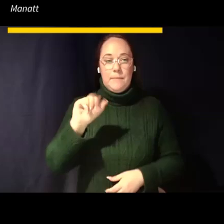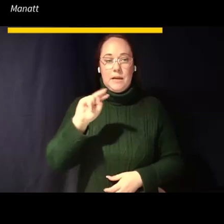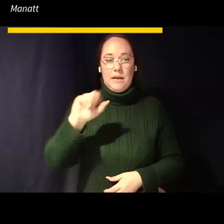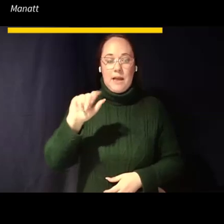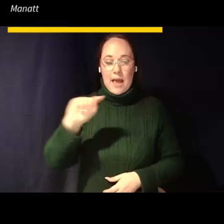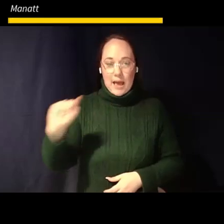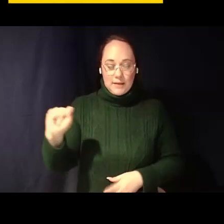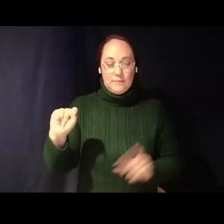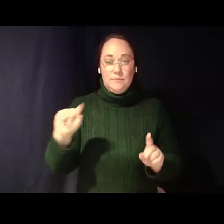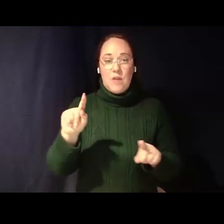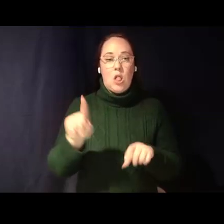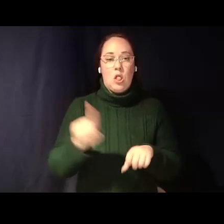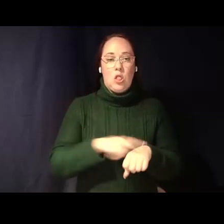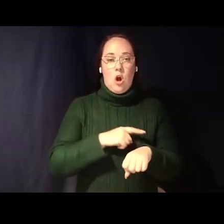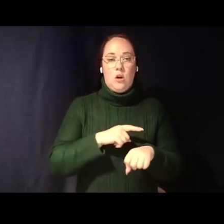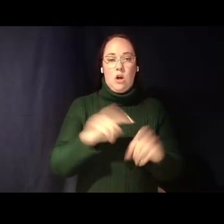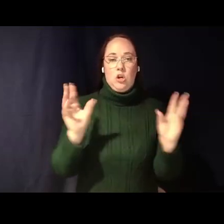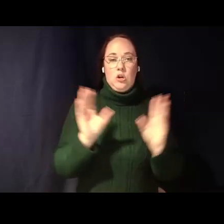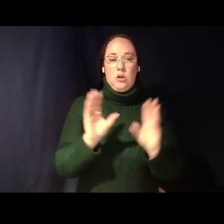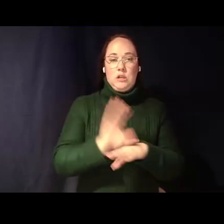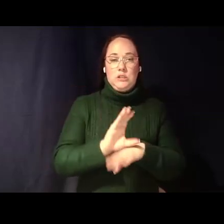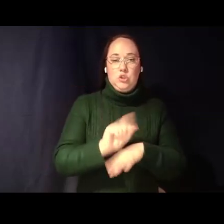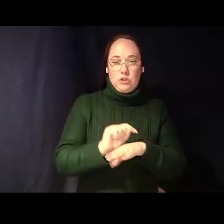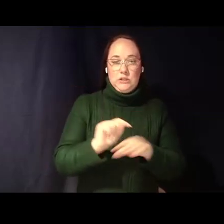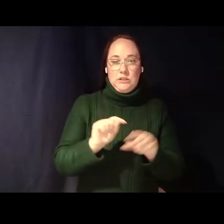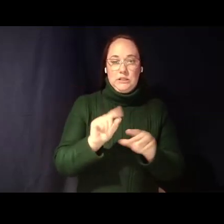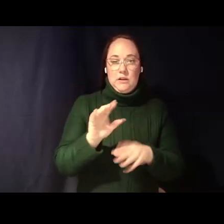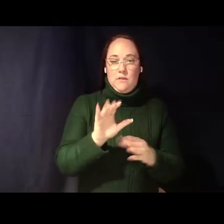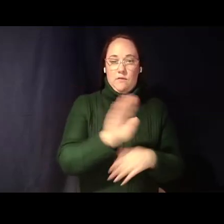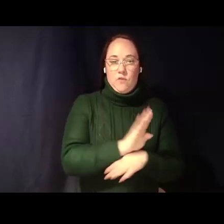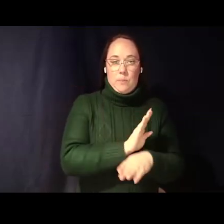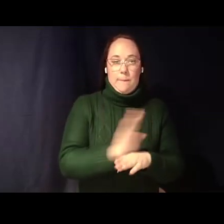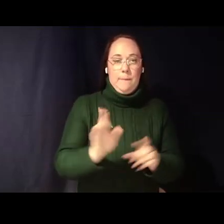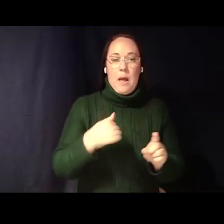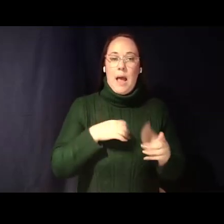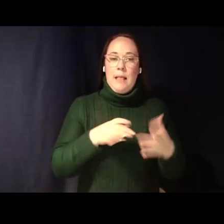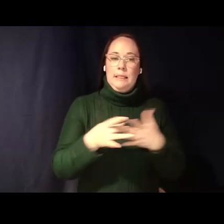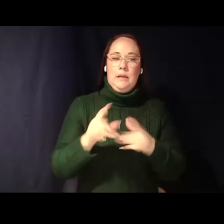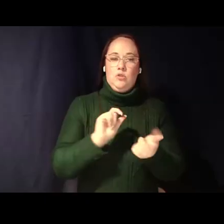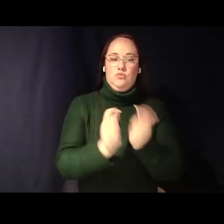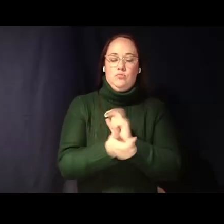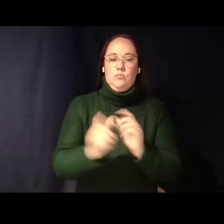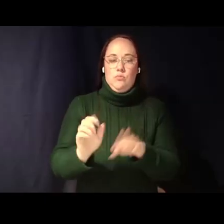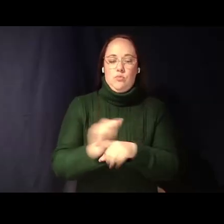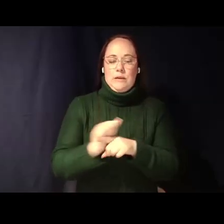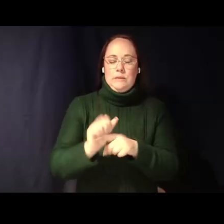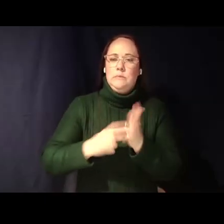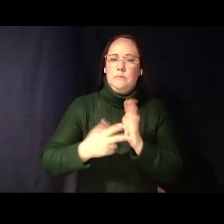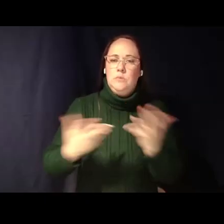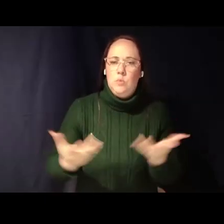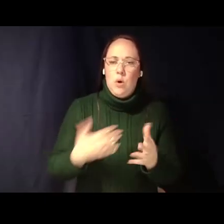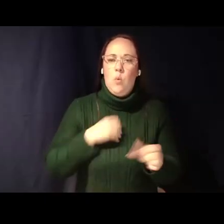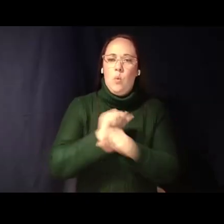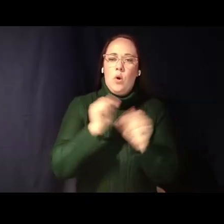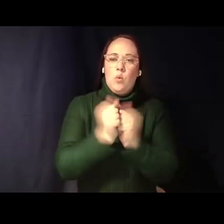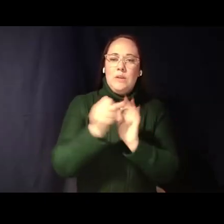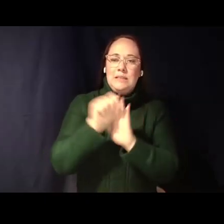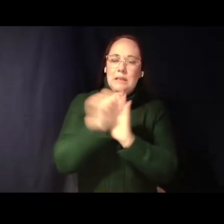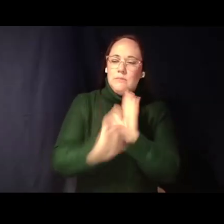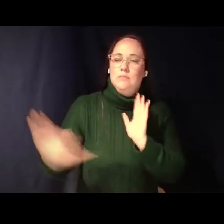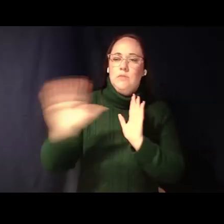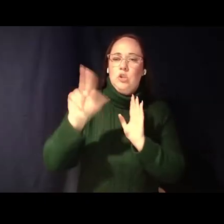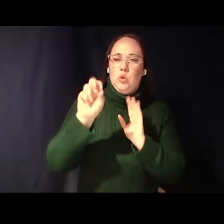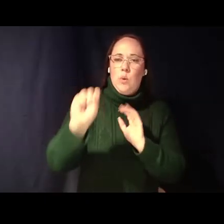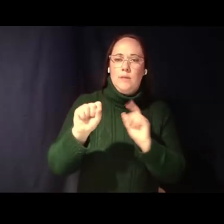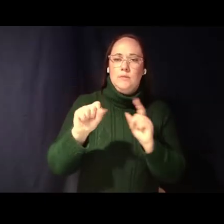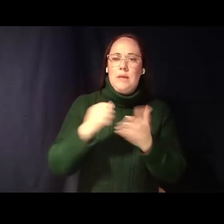consulting firm. I lead our state transformation practice. What we do is work with states all across the country trying to help strengthen